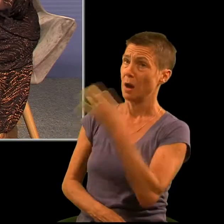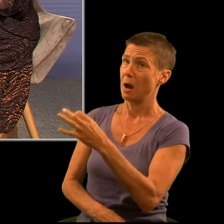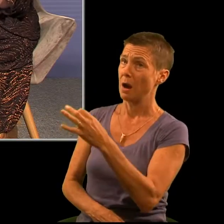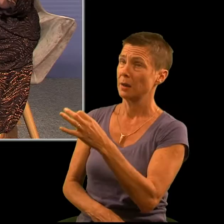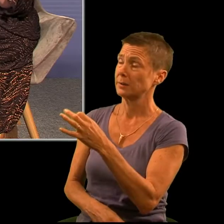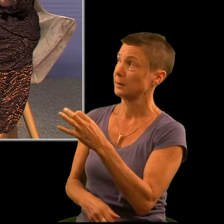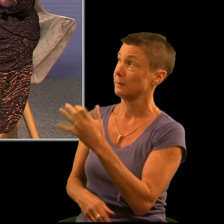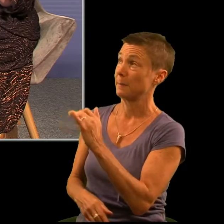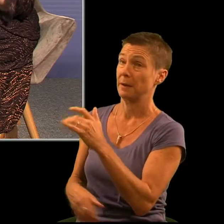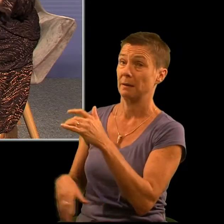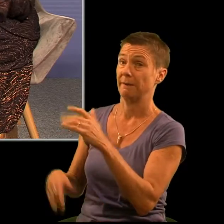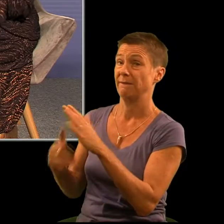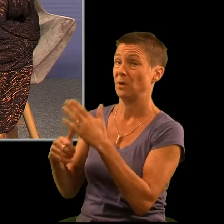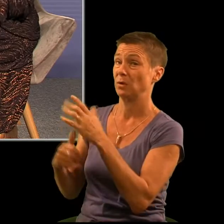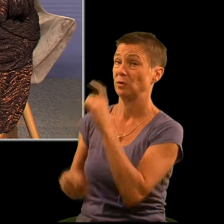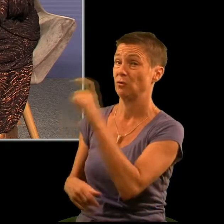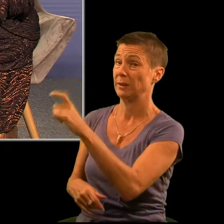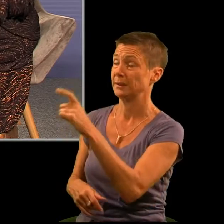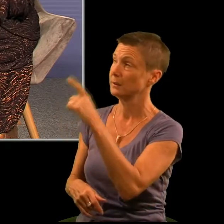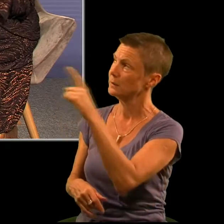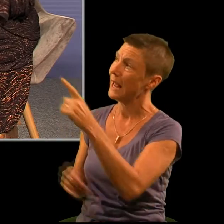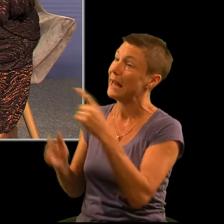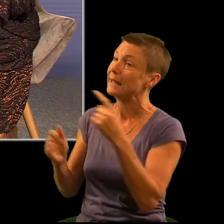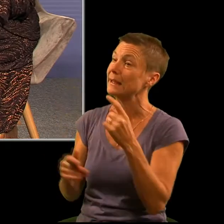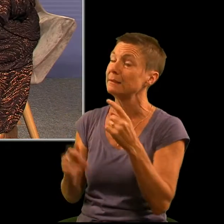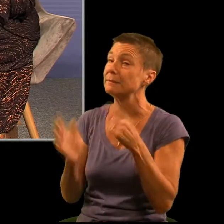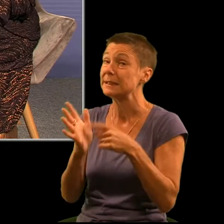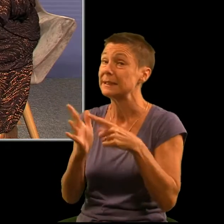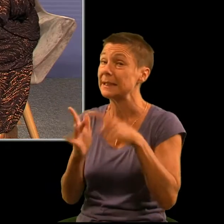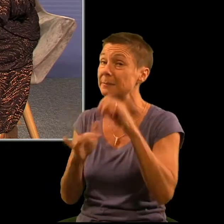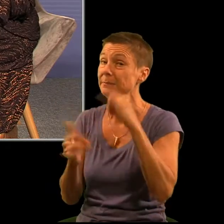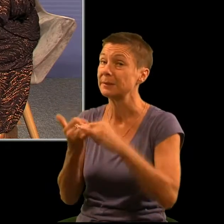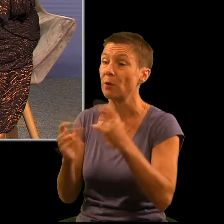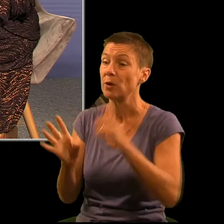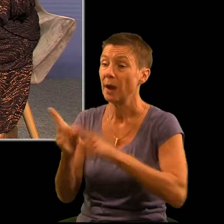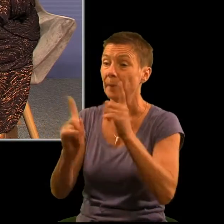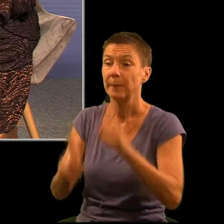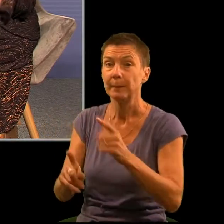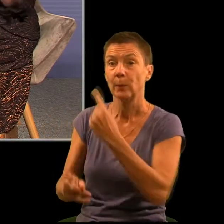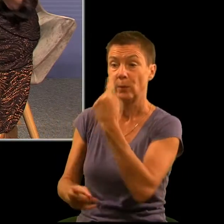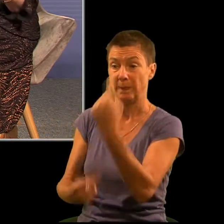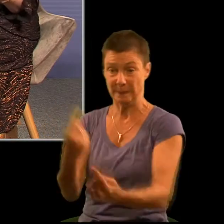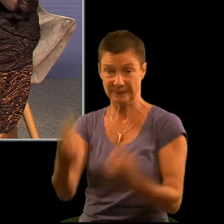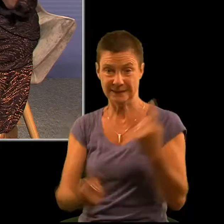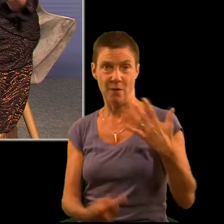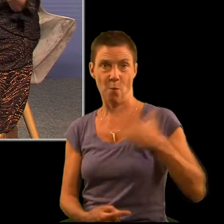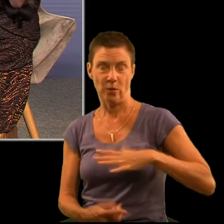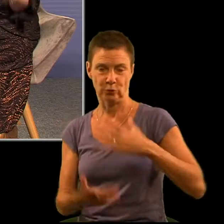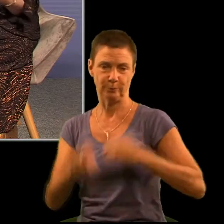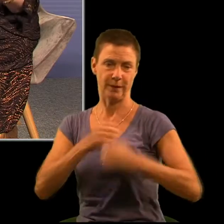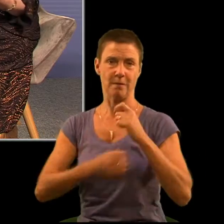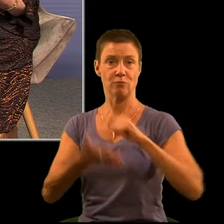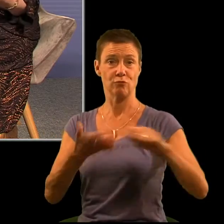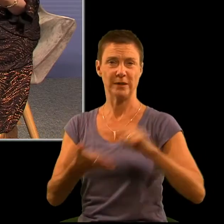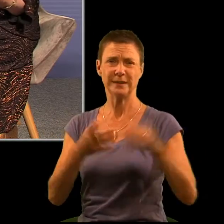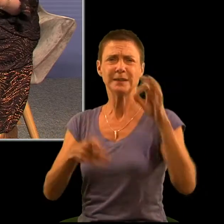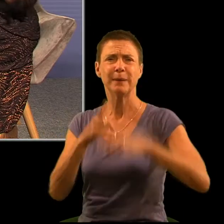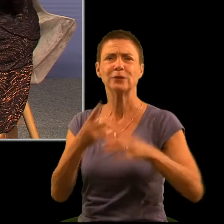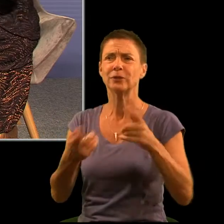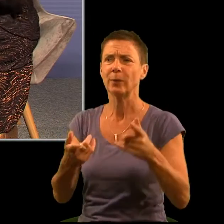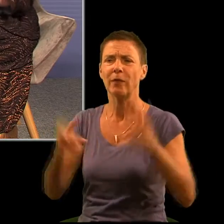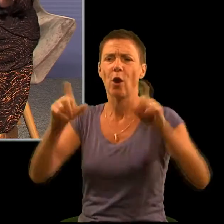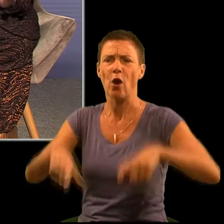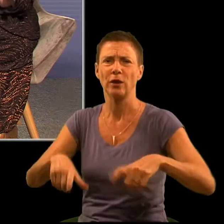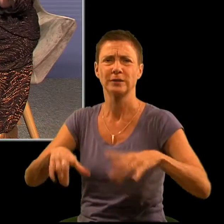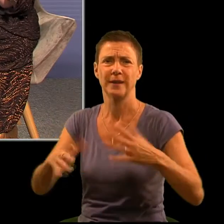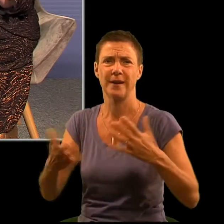with Cressida, do you have any tips for young people who are interested in writing? And especially with lockdown, when everything's a bit strange,